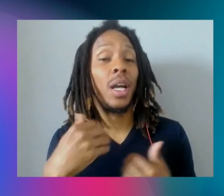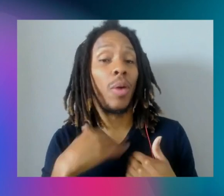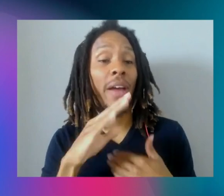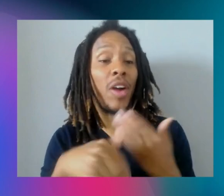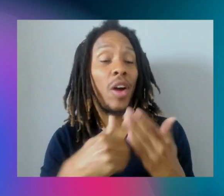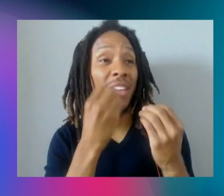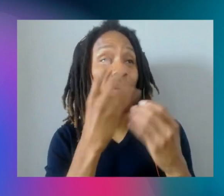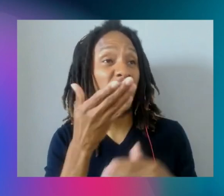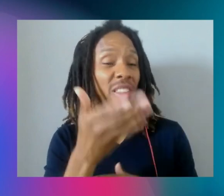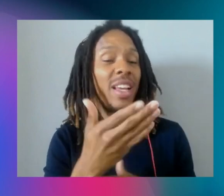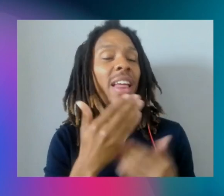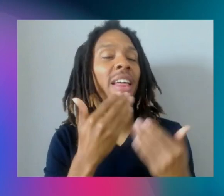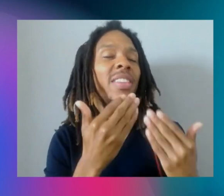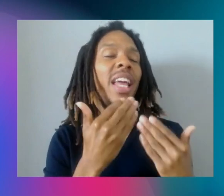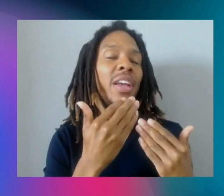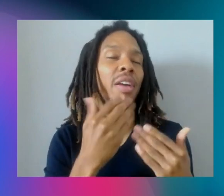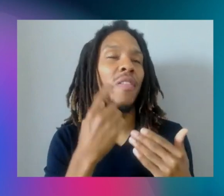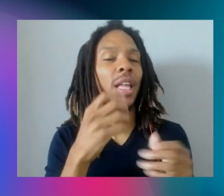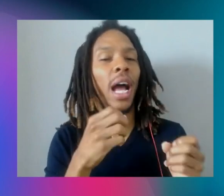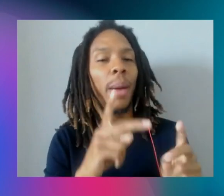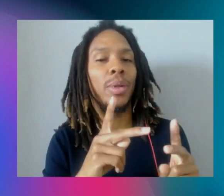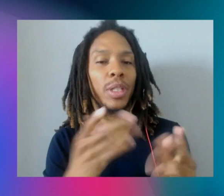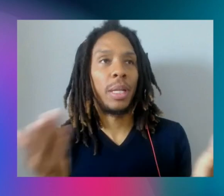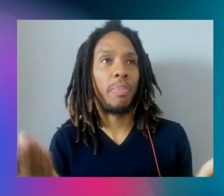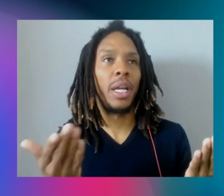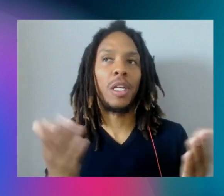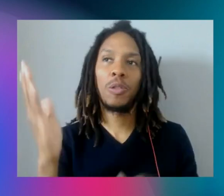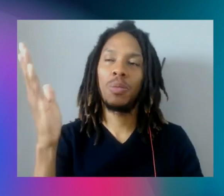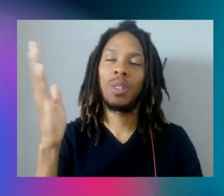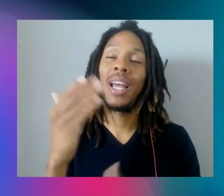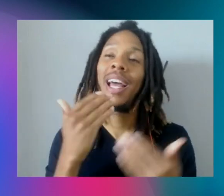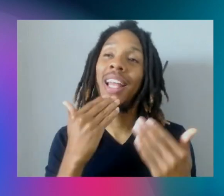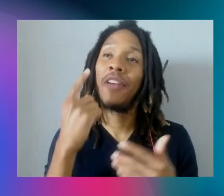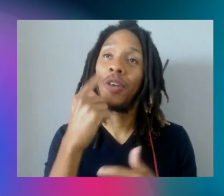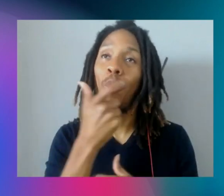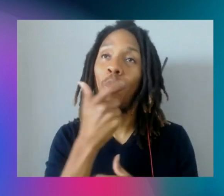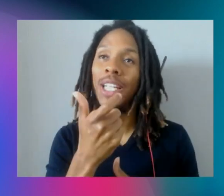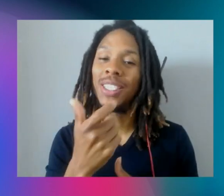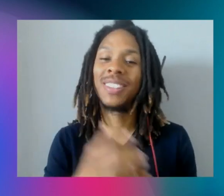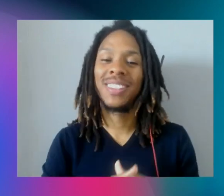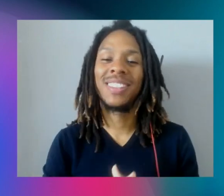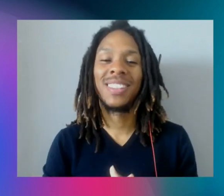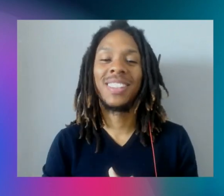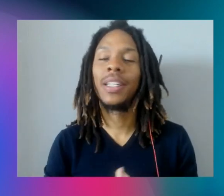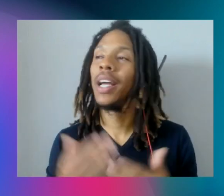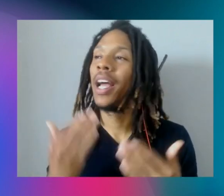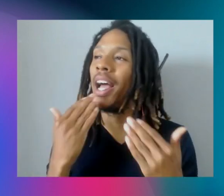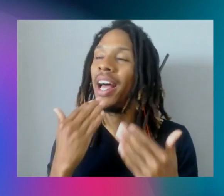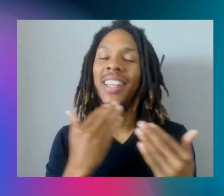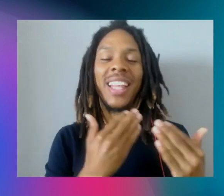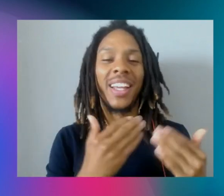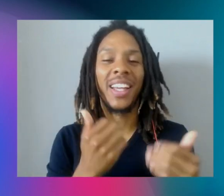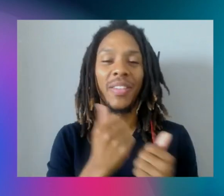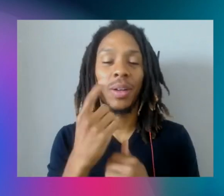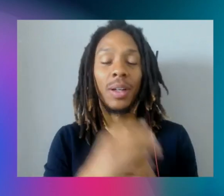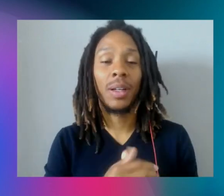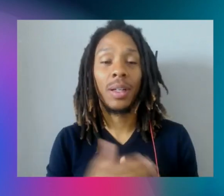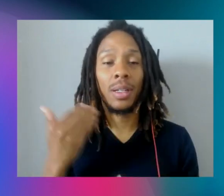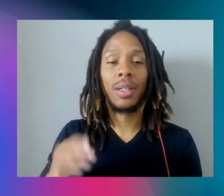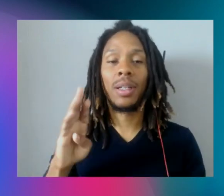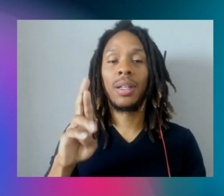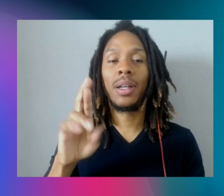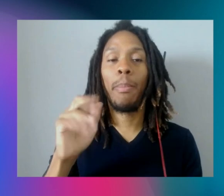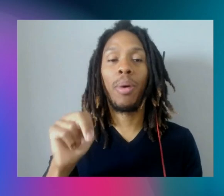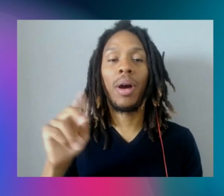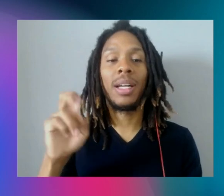yeah, thank you very much for the opportunity to be here, and everybody for listening. Yeah. Thank you. Yeah. Thank you, everyone. So my name is Bulan Terry, and this